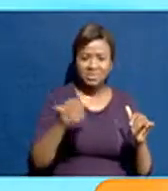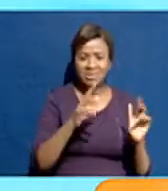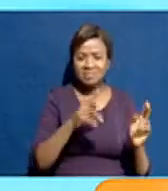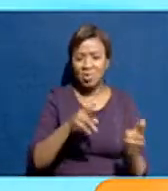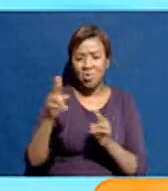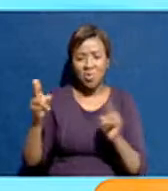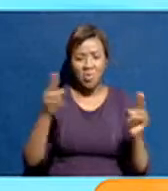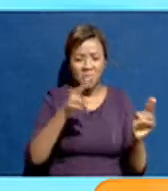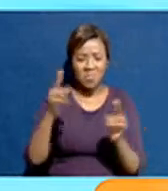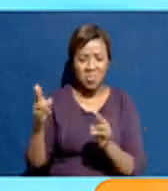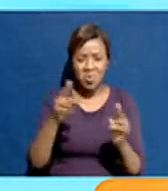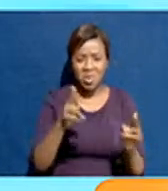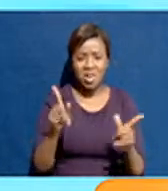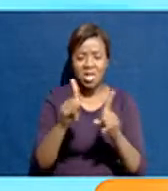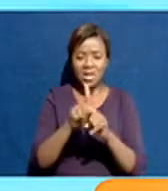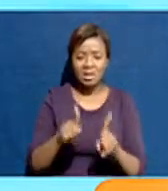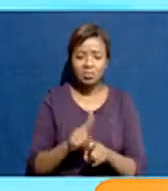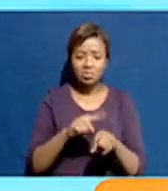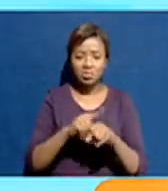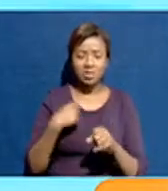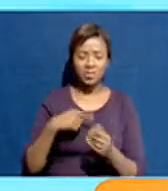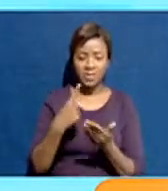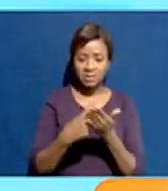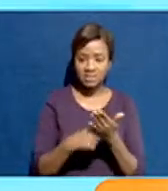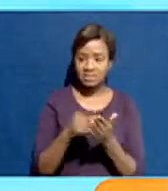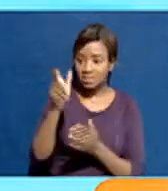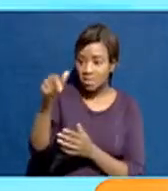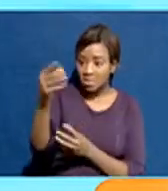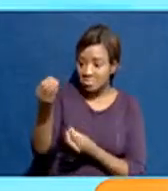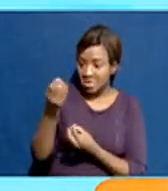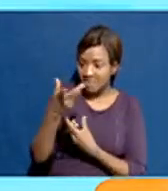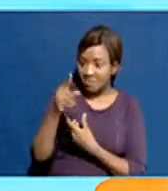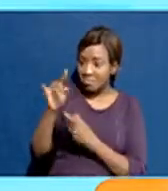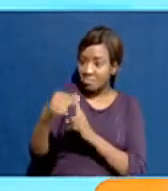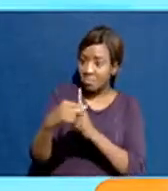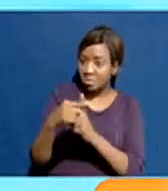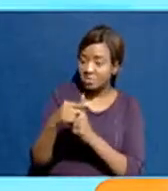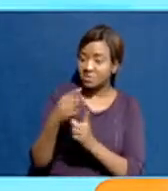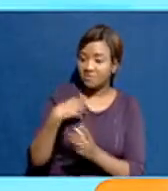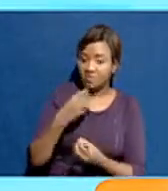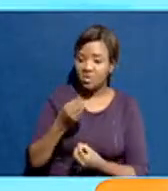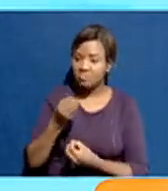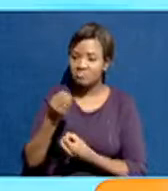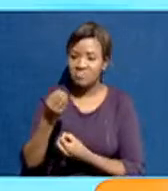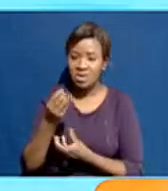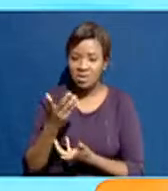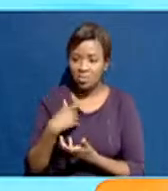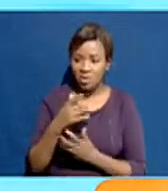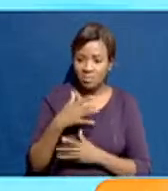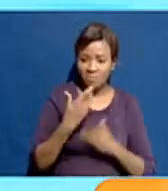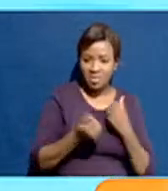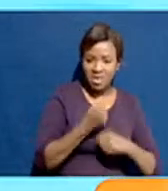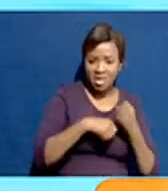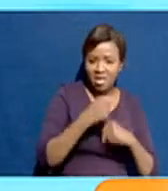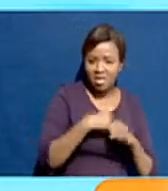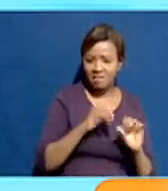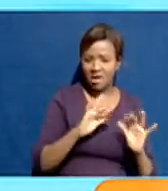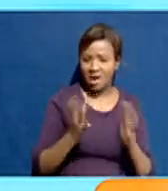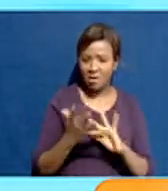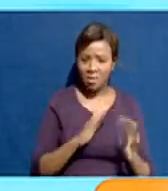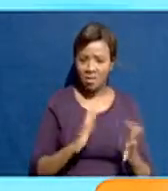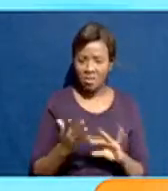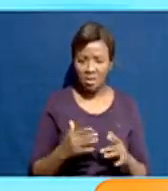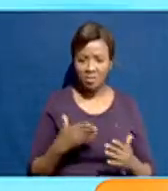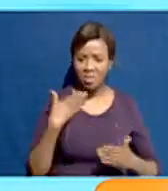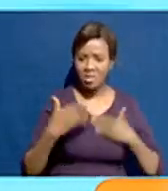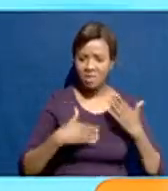talk to people whenever they disclose their status. Mm. How do we treat them? How do we ensure that they have